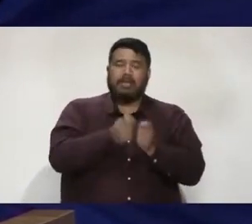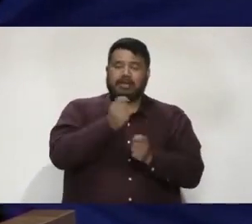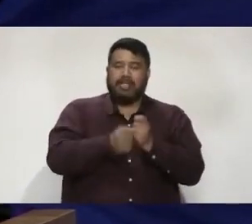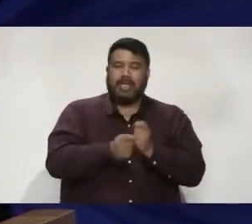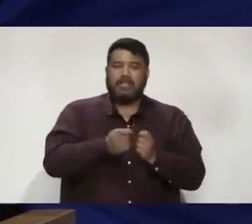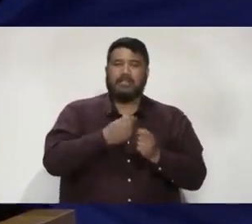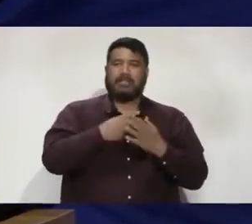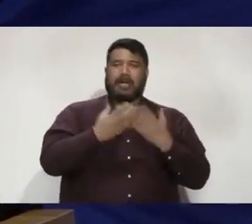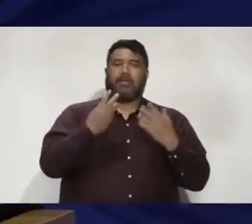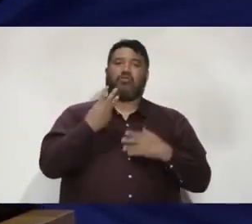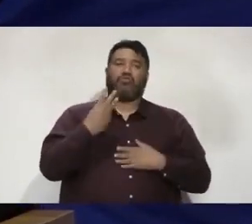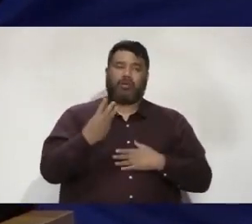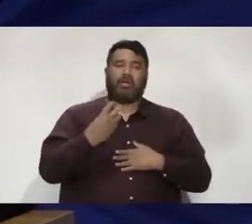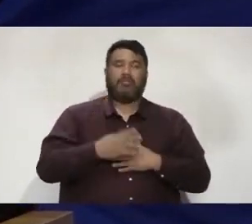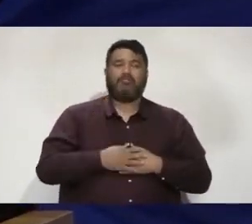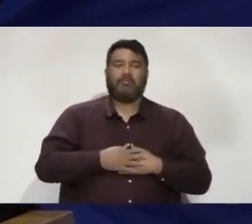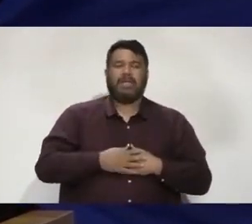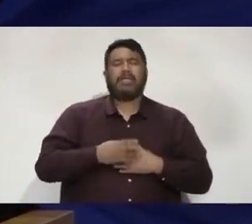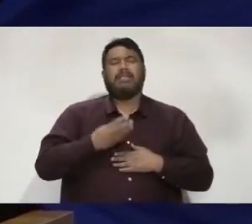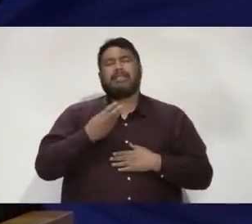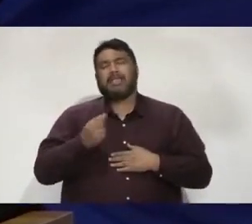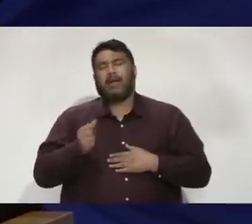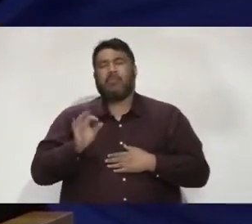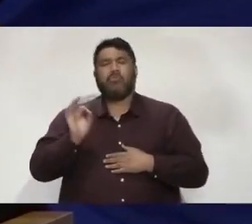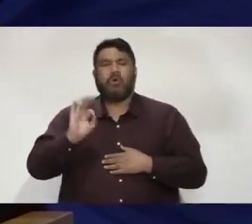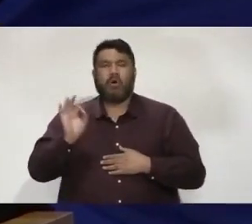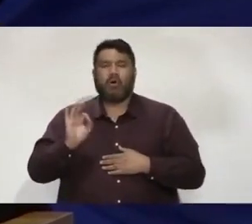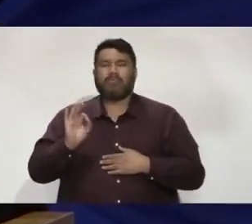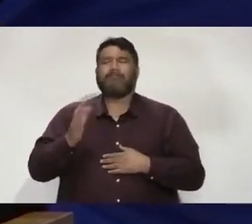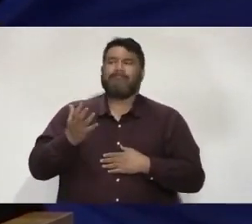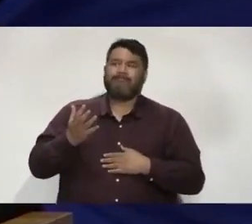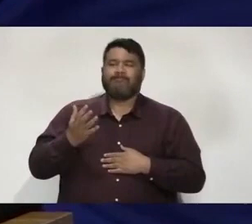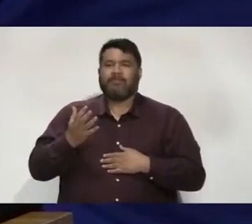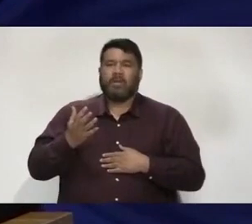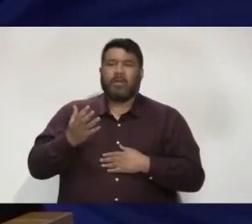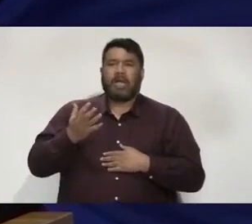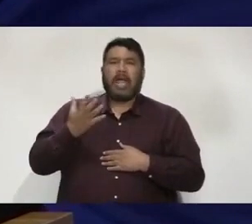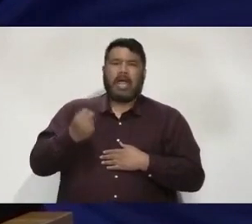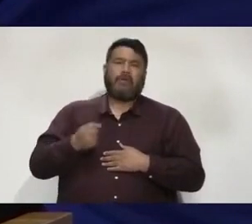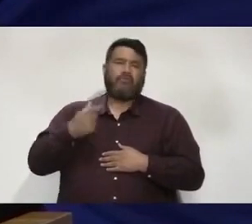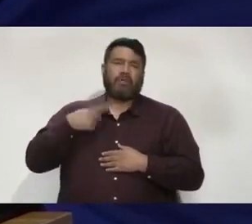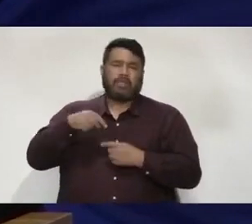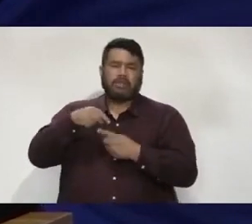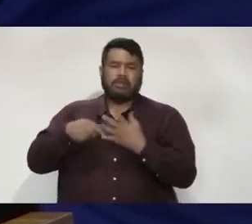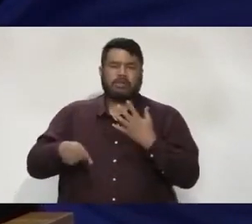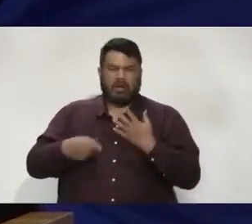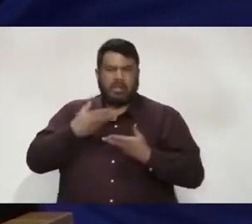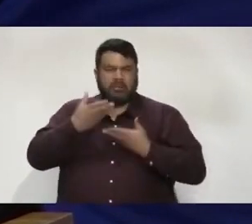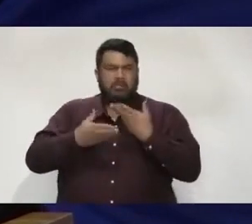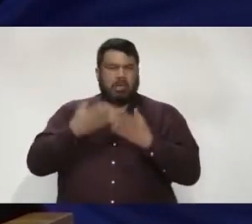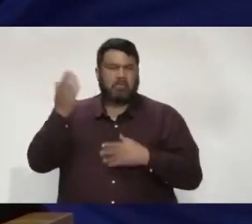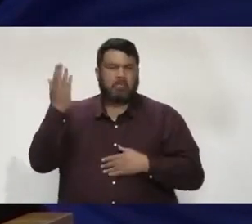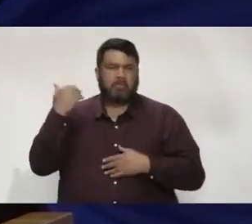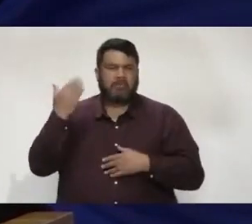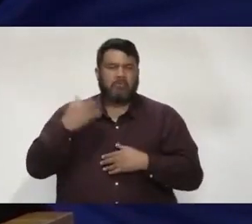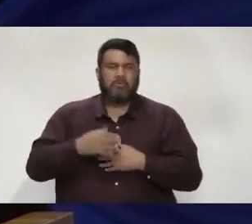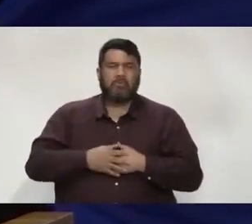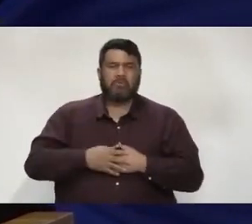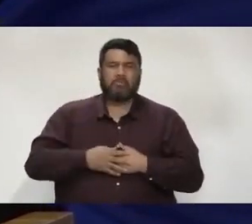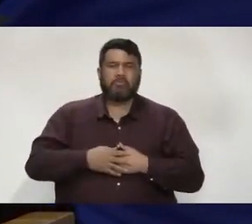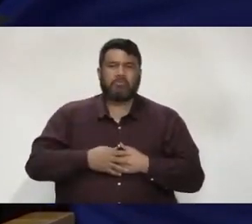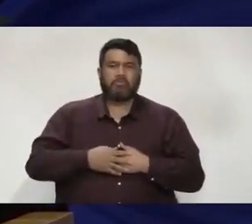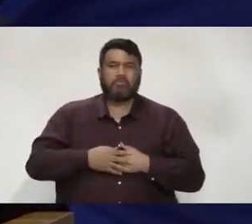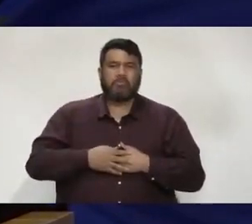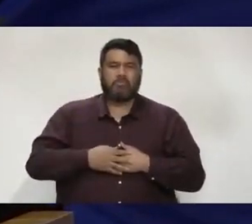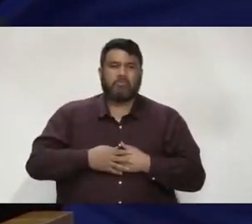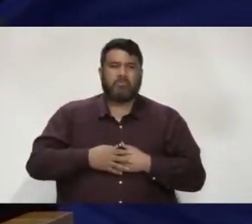3 tests. There'll be some reasons why a large number of those aren't, and I went through quite a list of those. So the actual low numbers